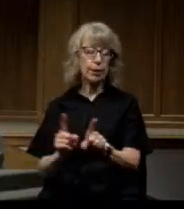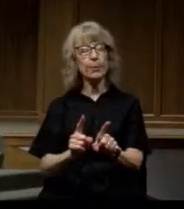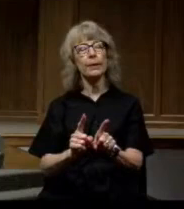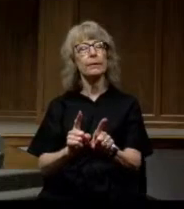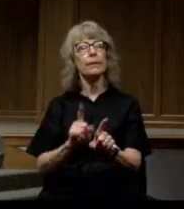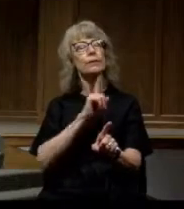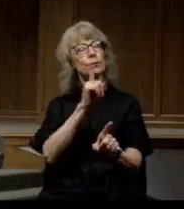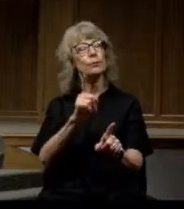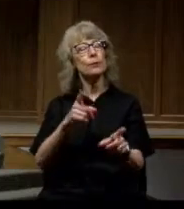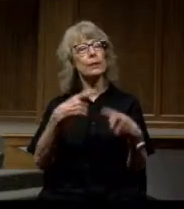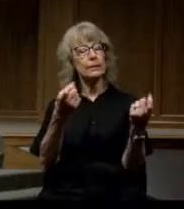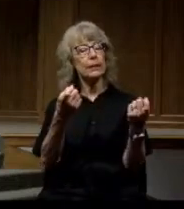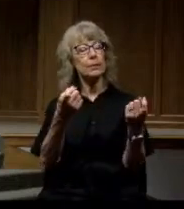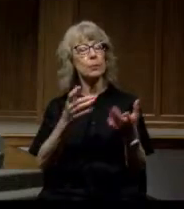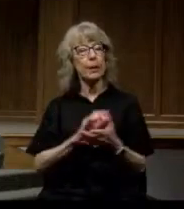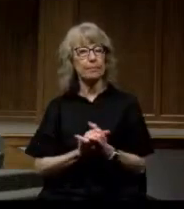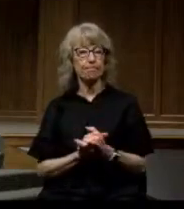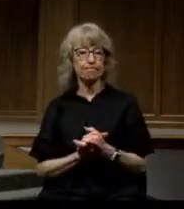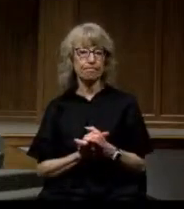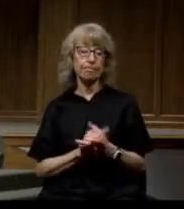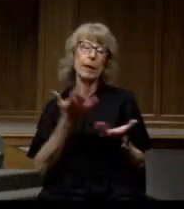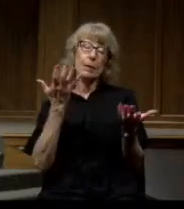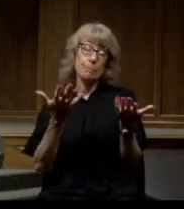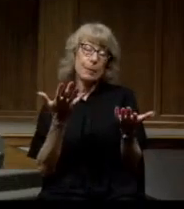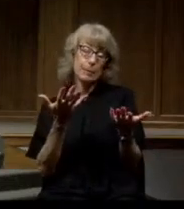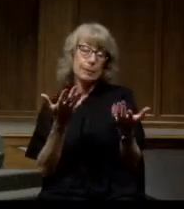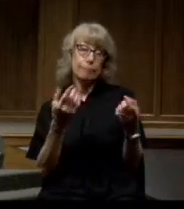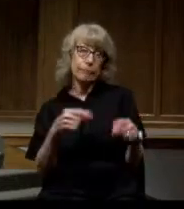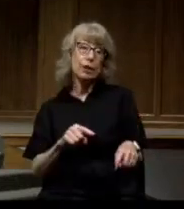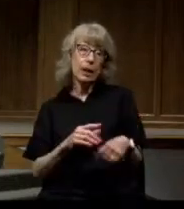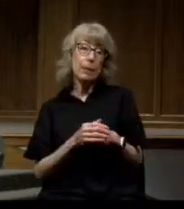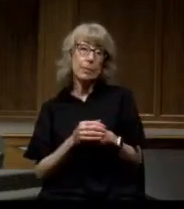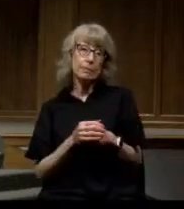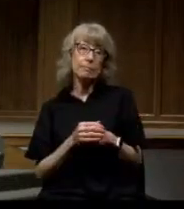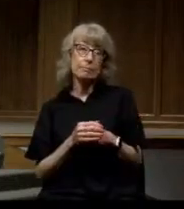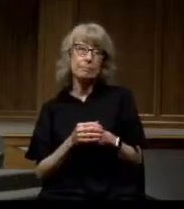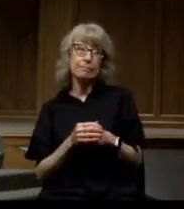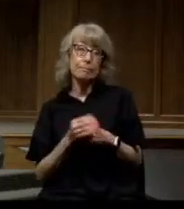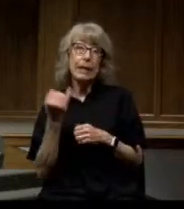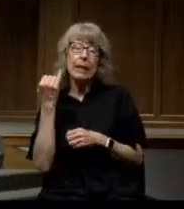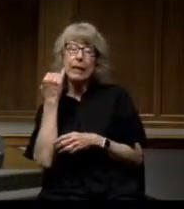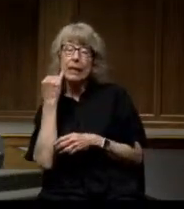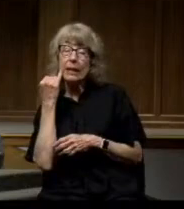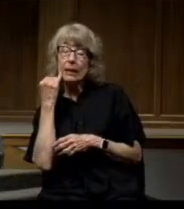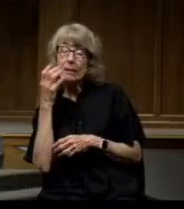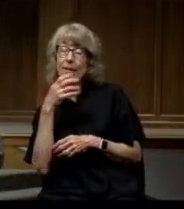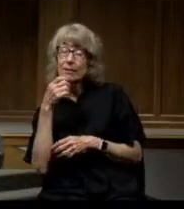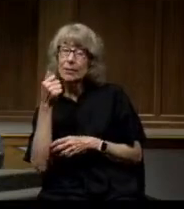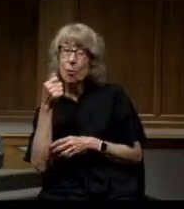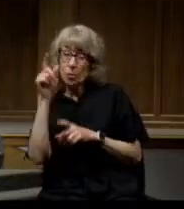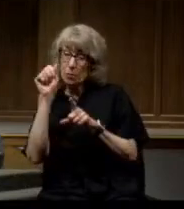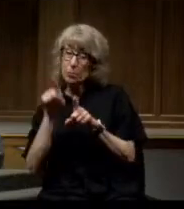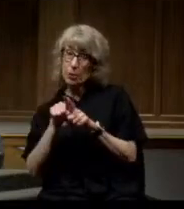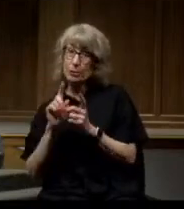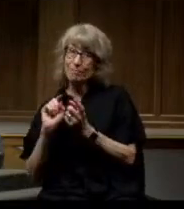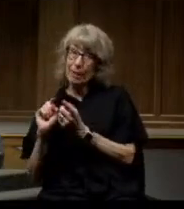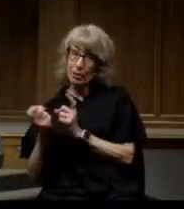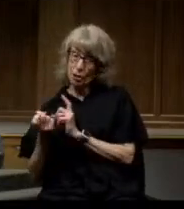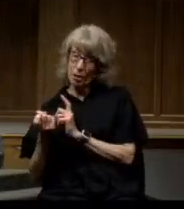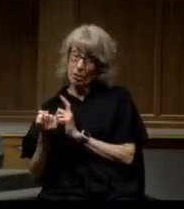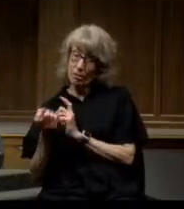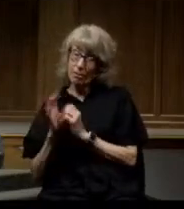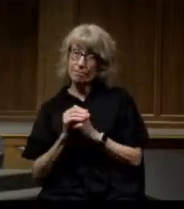celebrate. So maybe that's what it would have been like if the older brother had got it right. So what about